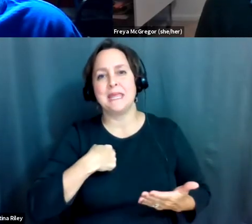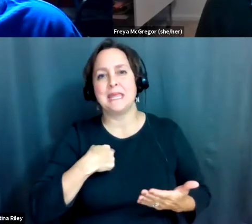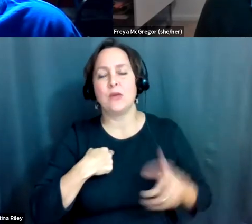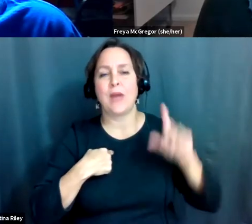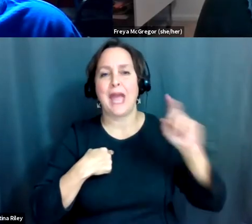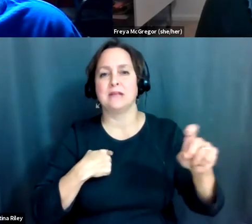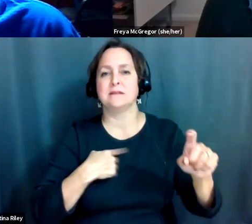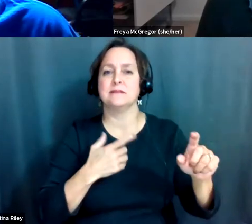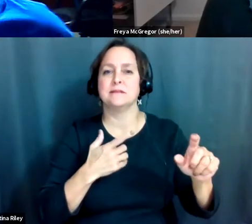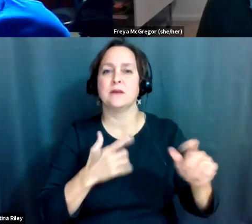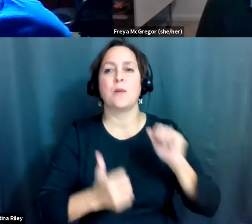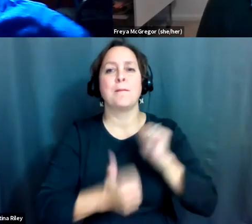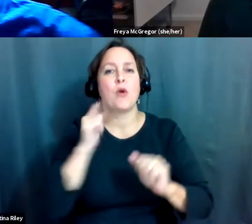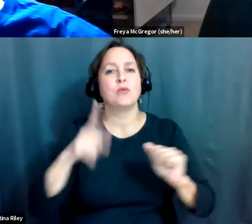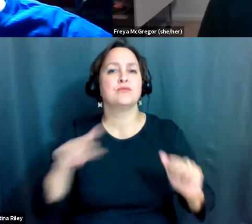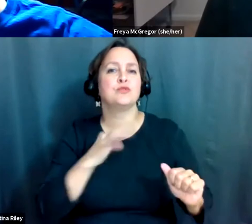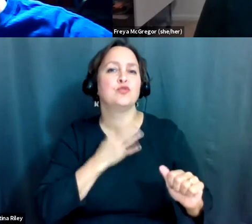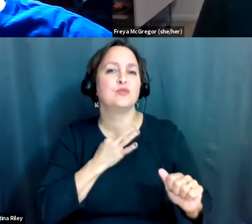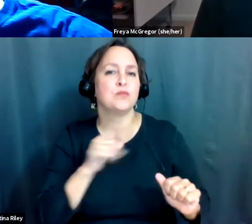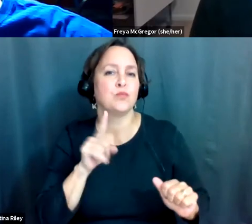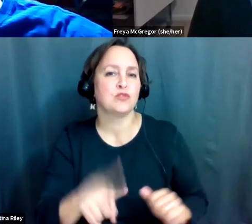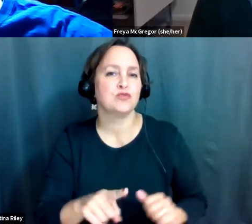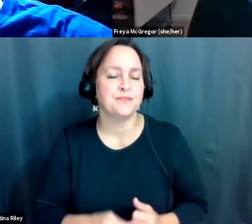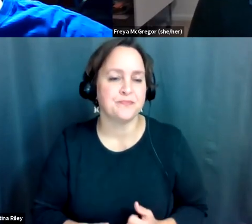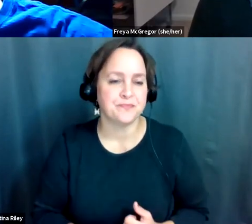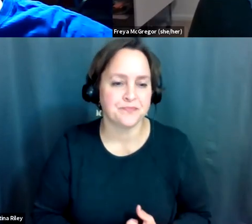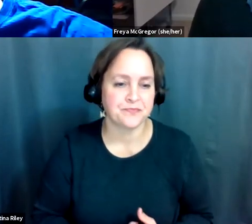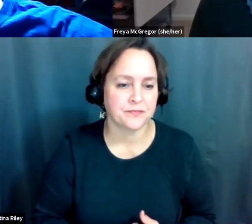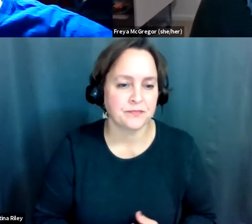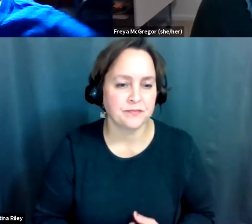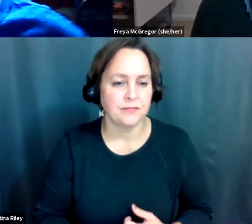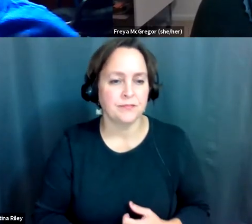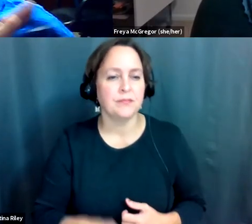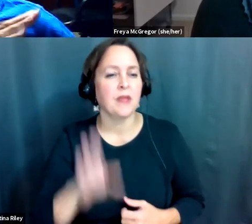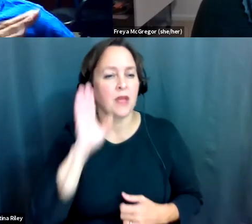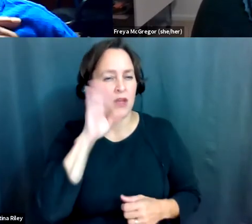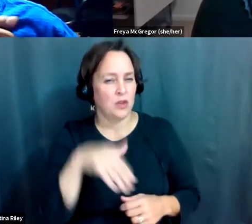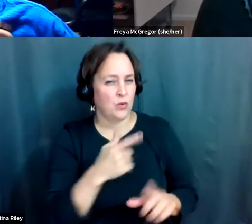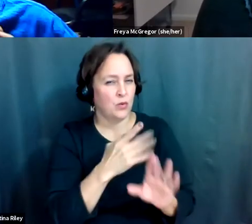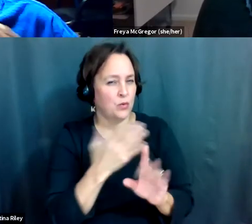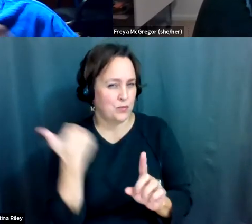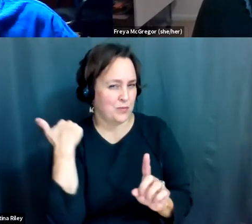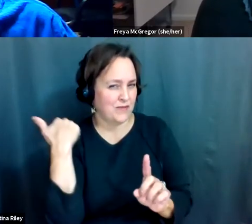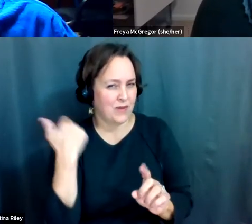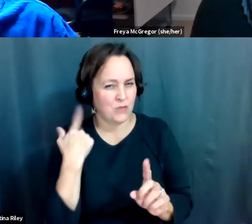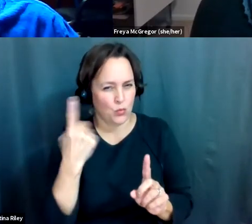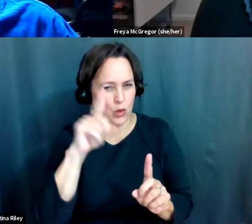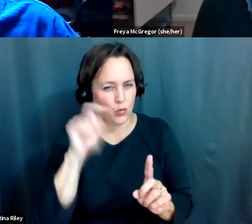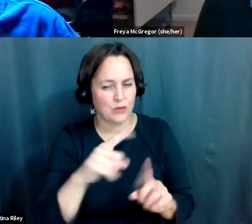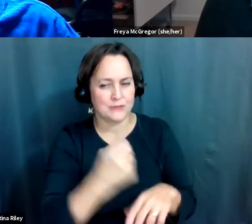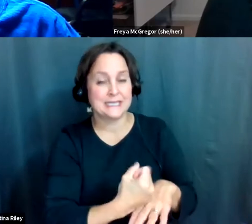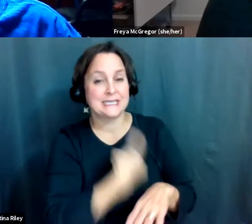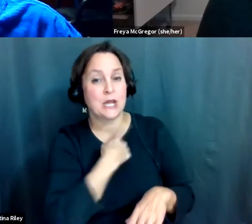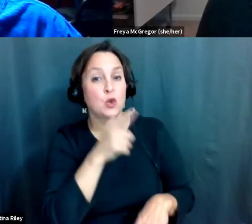questions that the most people want to hear. Um, Jerry, know we had a question, um, before that was sent in by